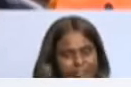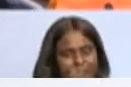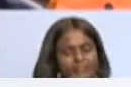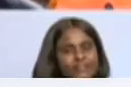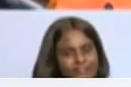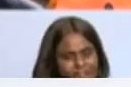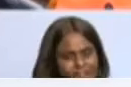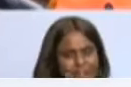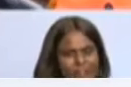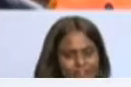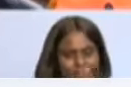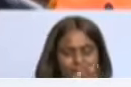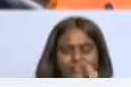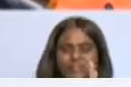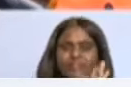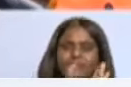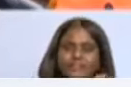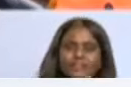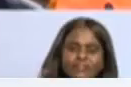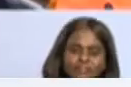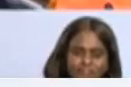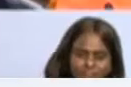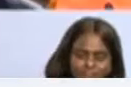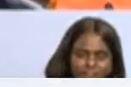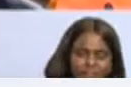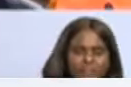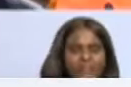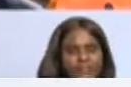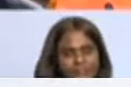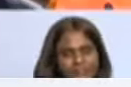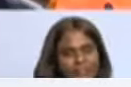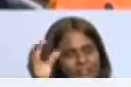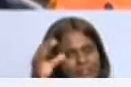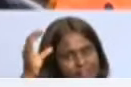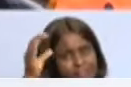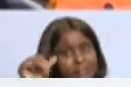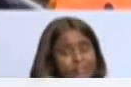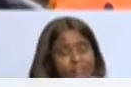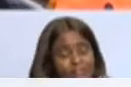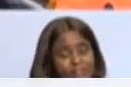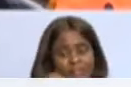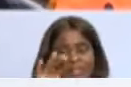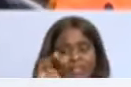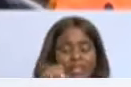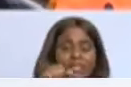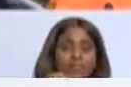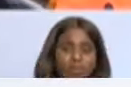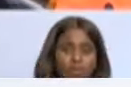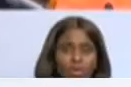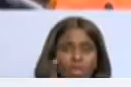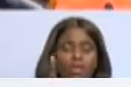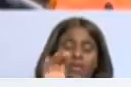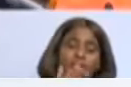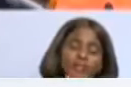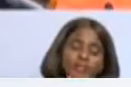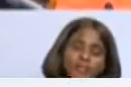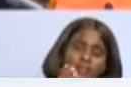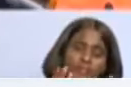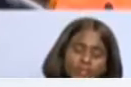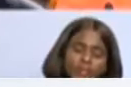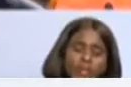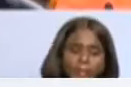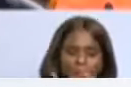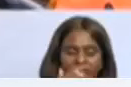our traditional leaders, our civil society, our church, to